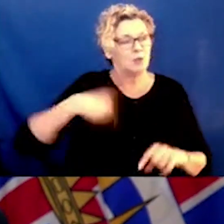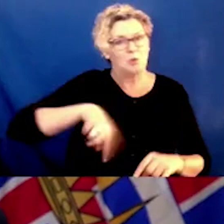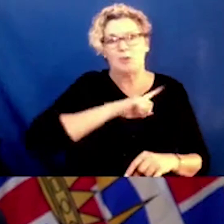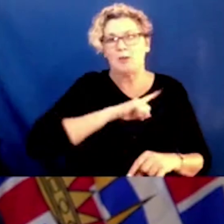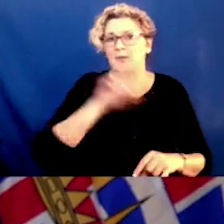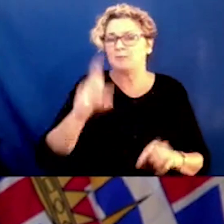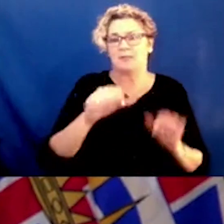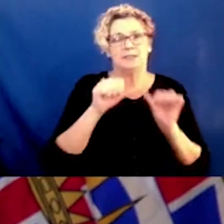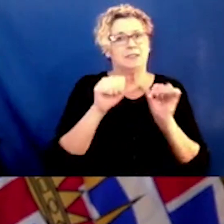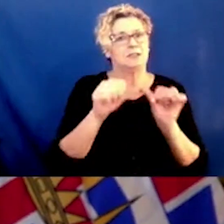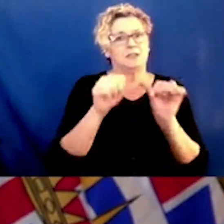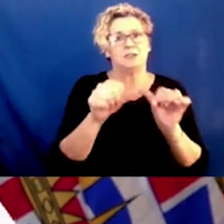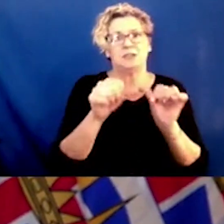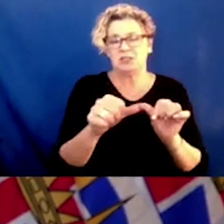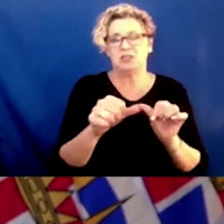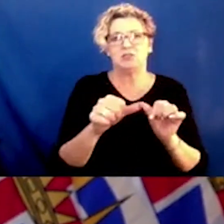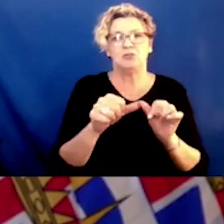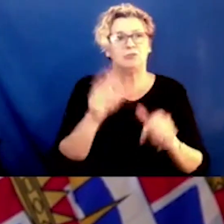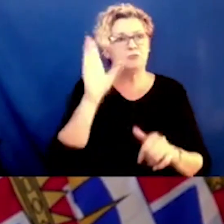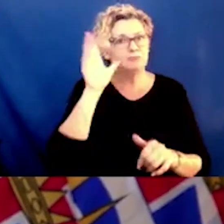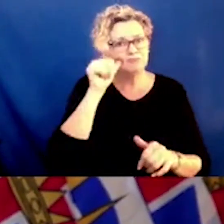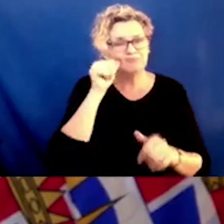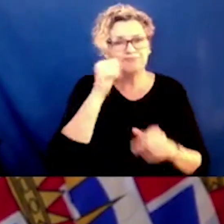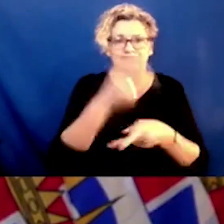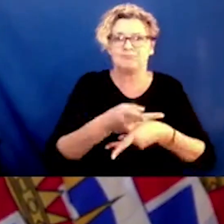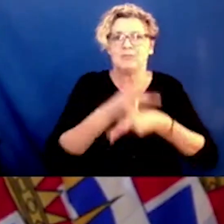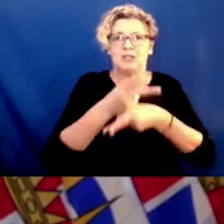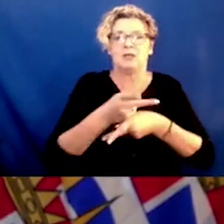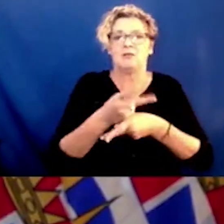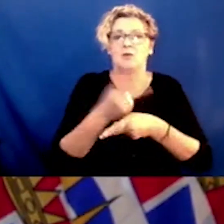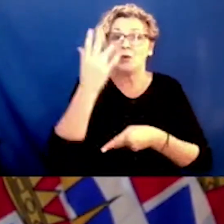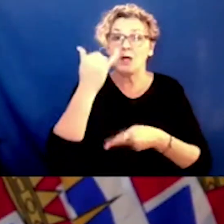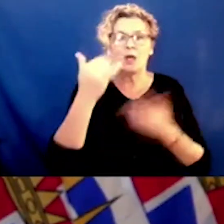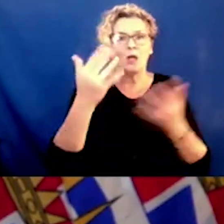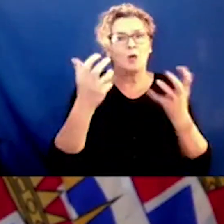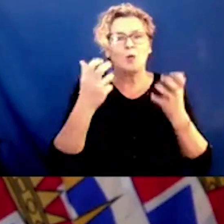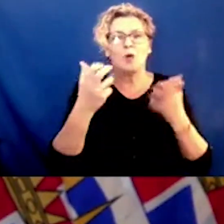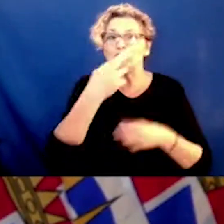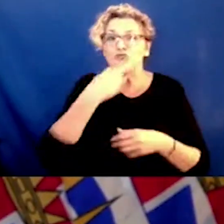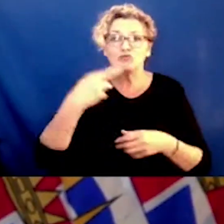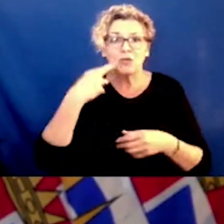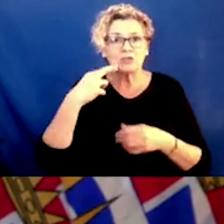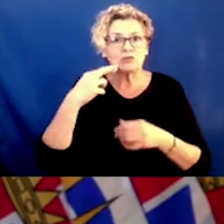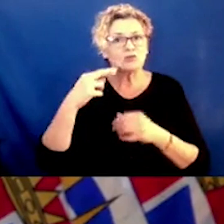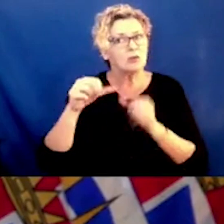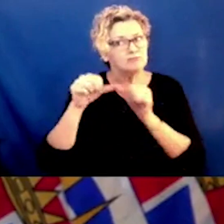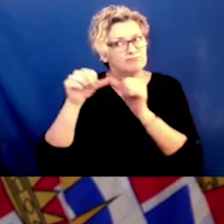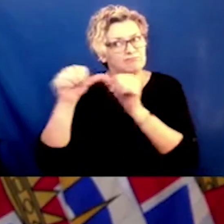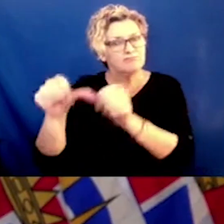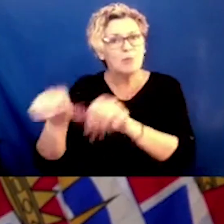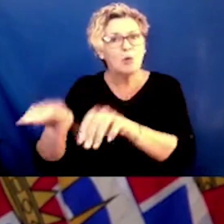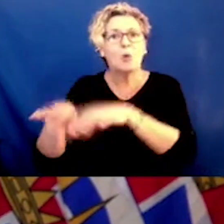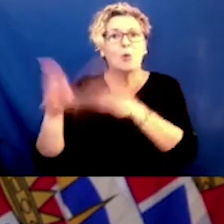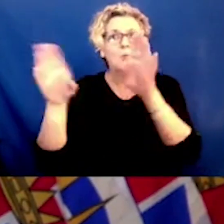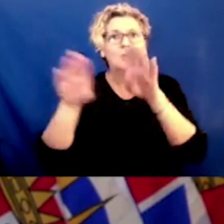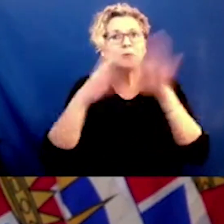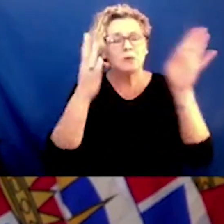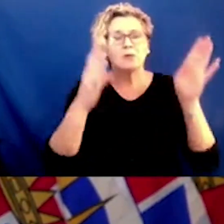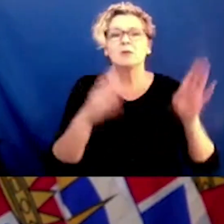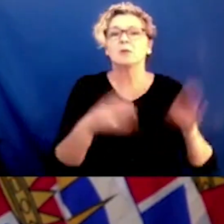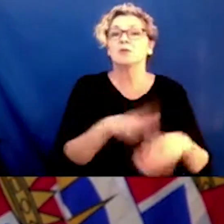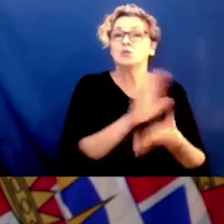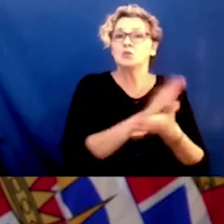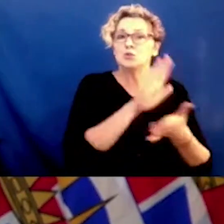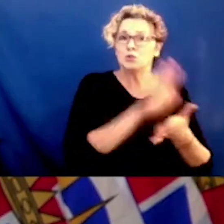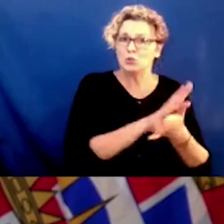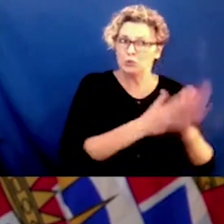So there are a few takeaways, as I've mentioned, from this modeling. We are flattening our curve, and it's the work of all of us and